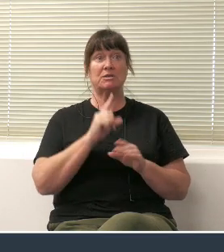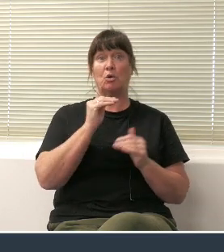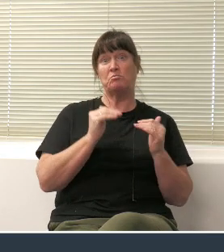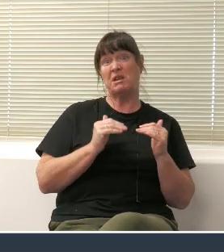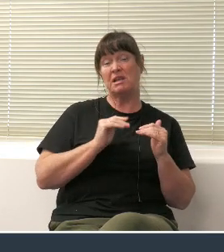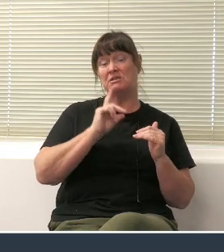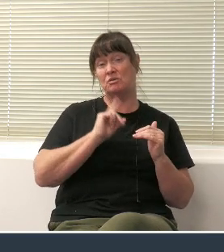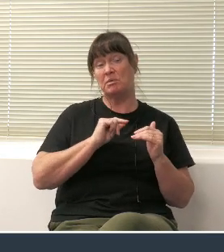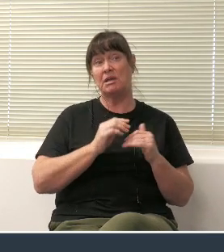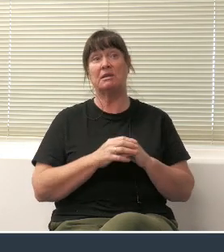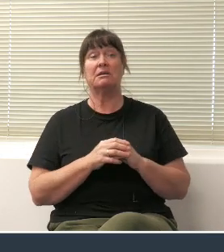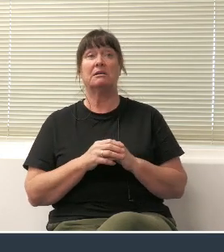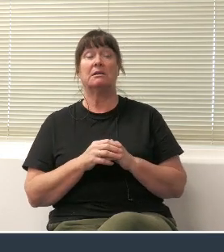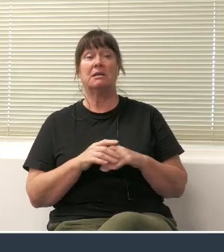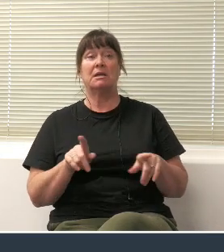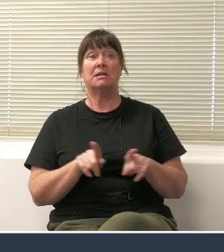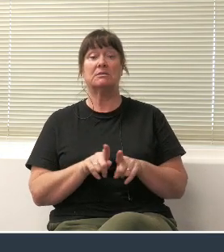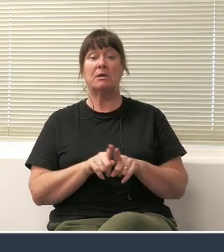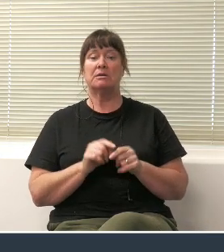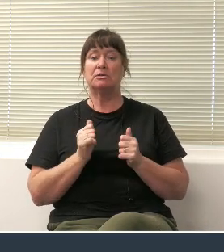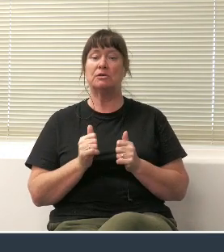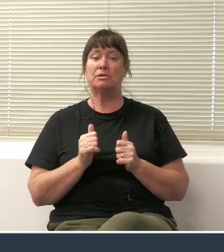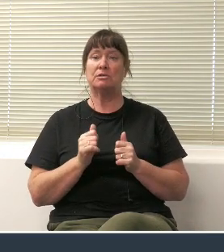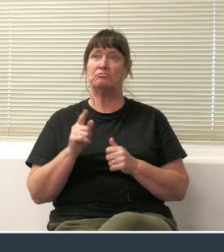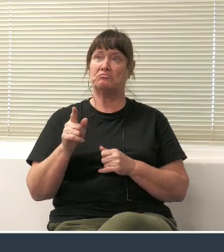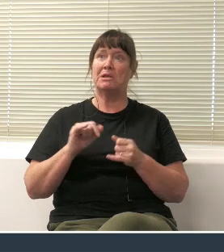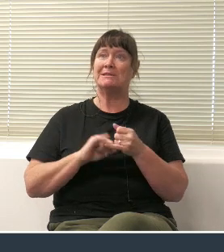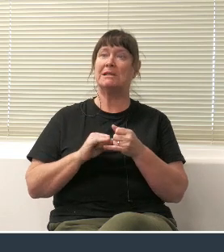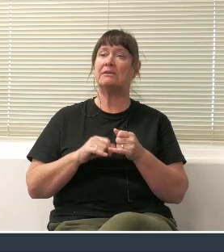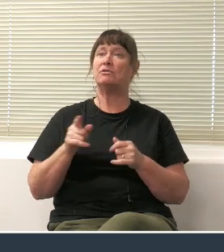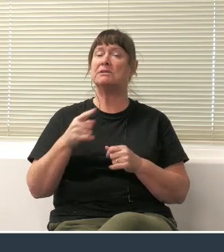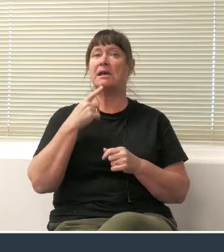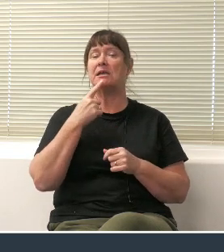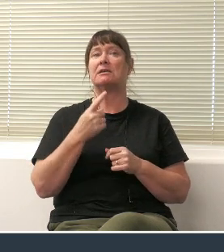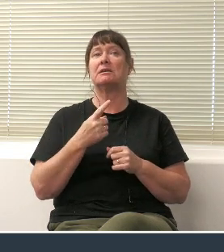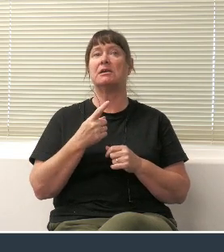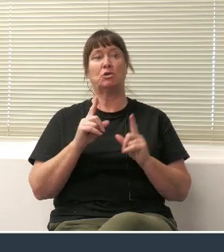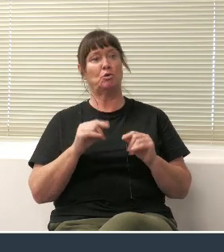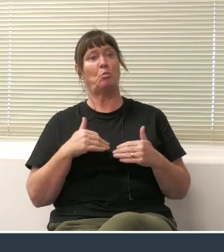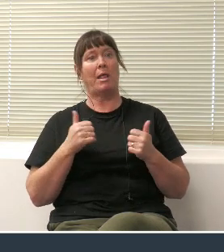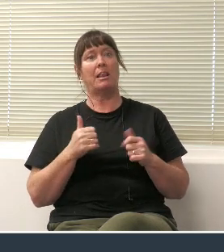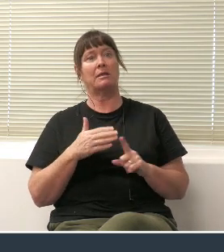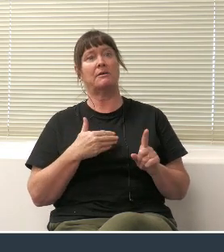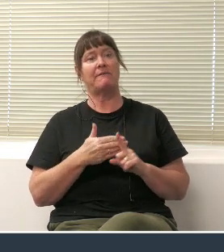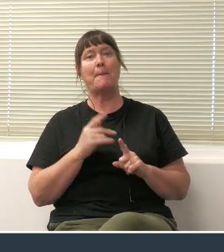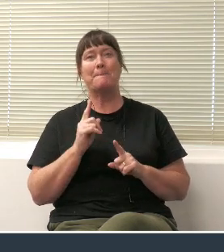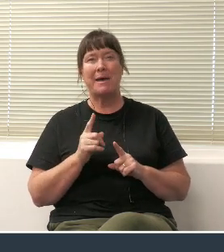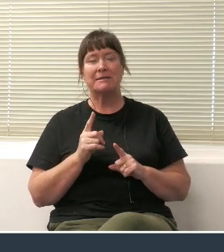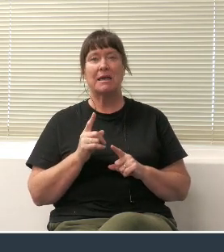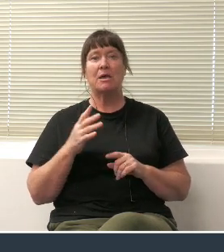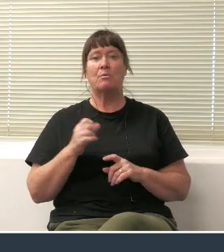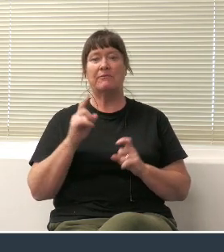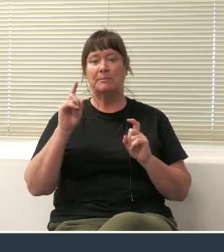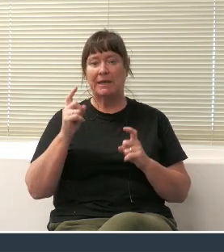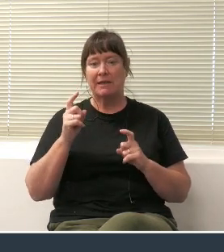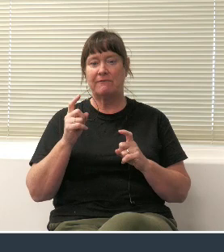less. It's good that Steve talks about how they're doing so well, but I mean, we've got to be very